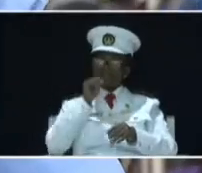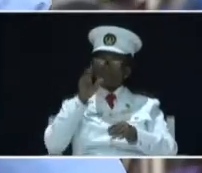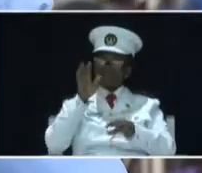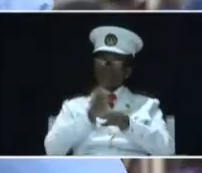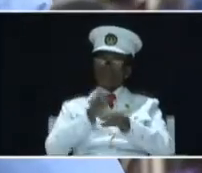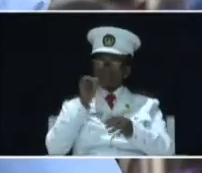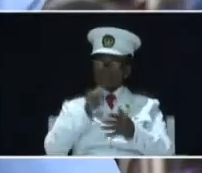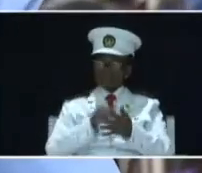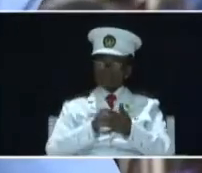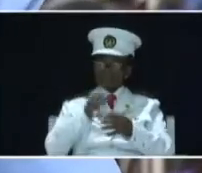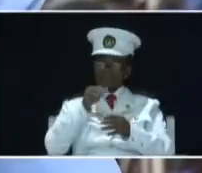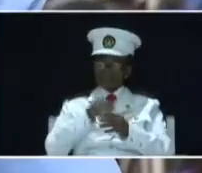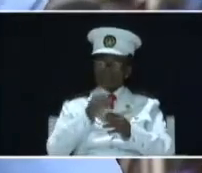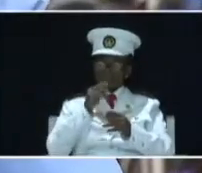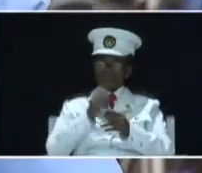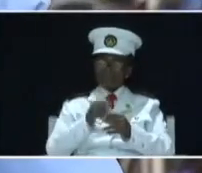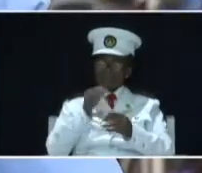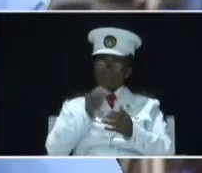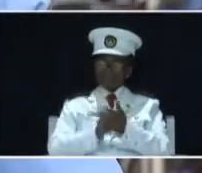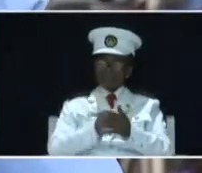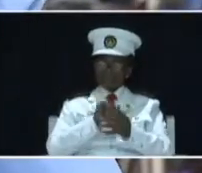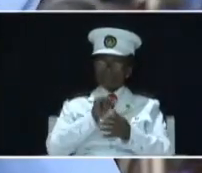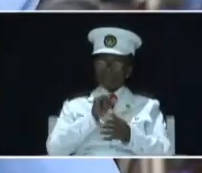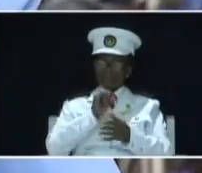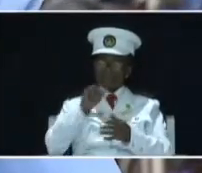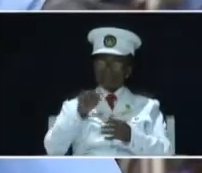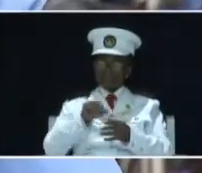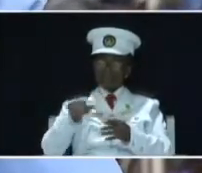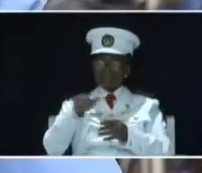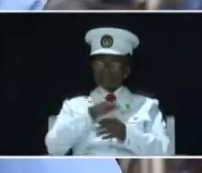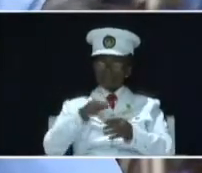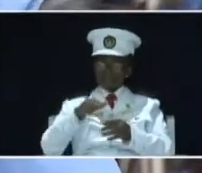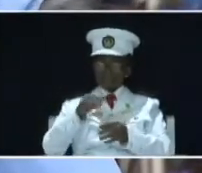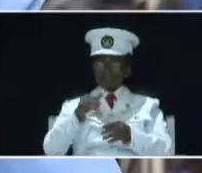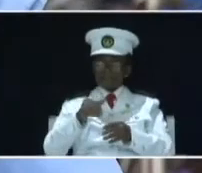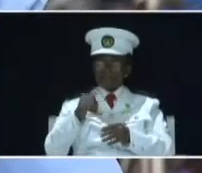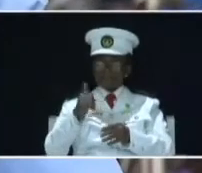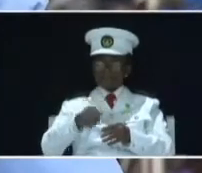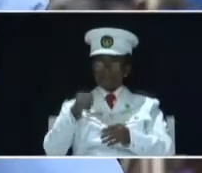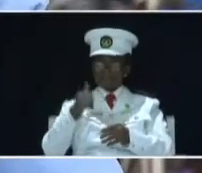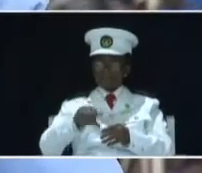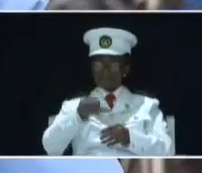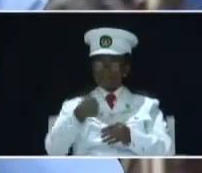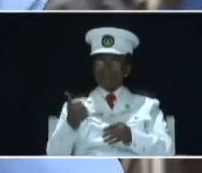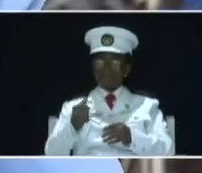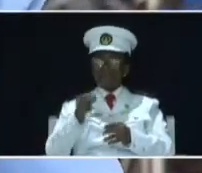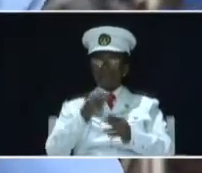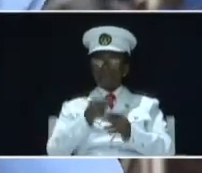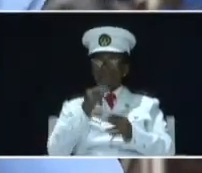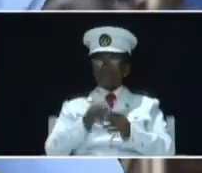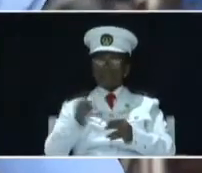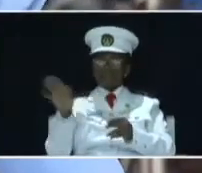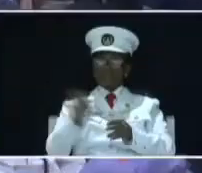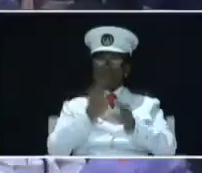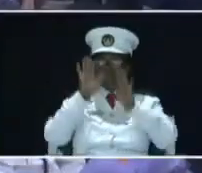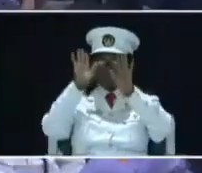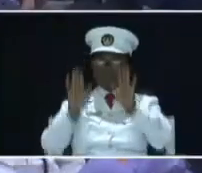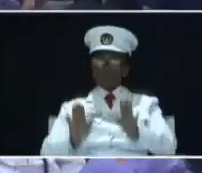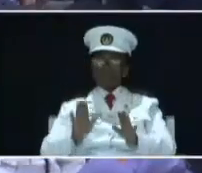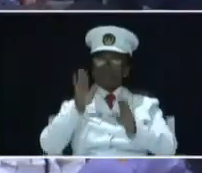In the name that's above every other name, your miracle will not miss your address.